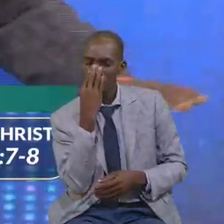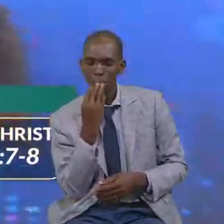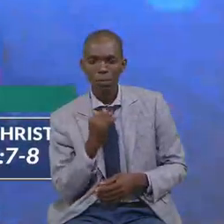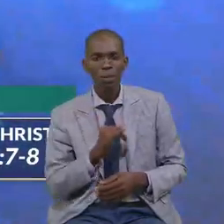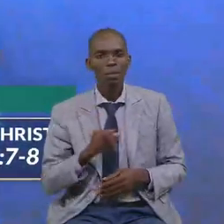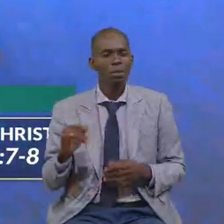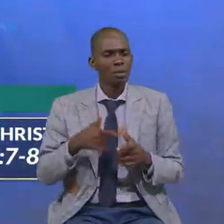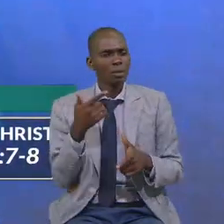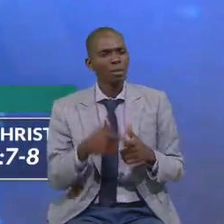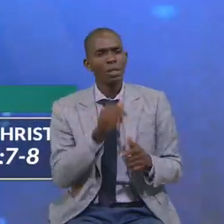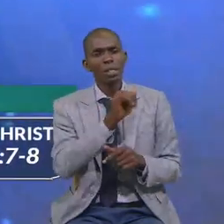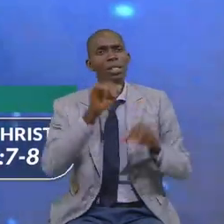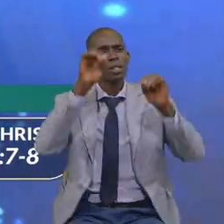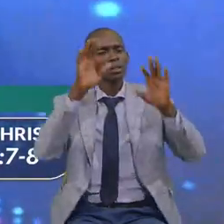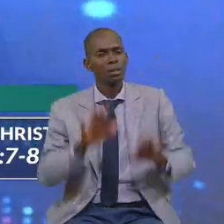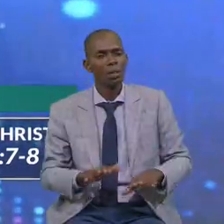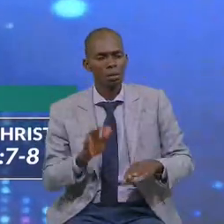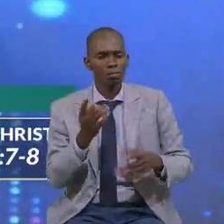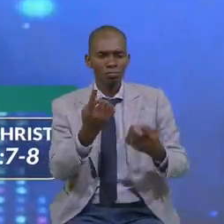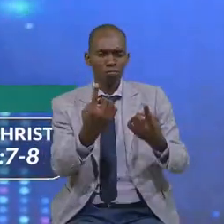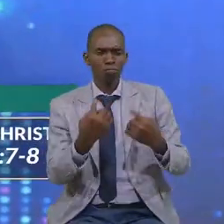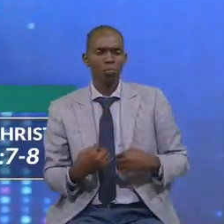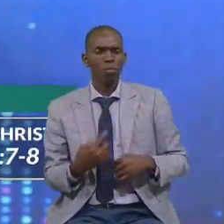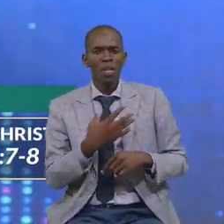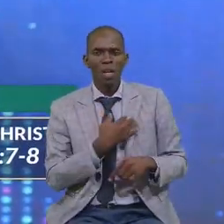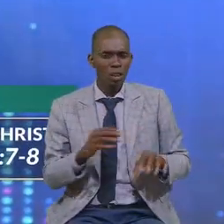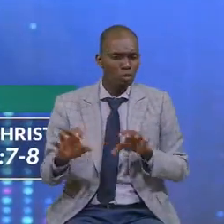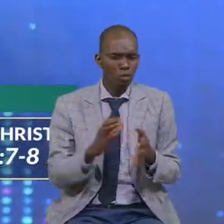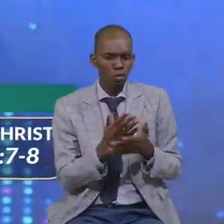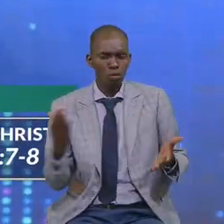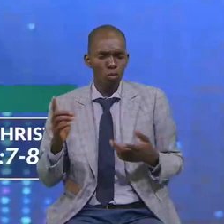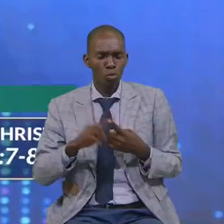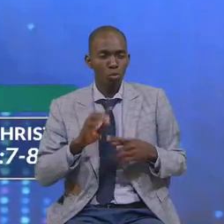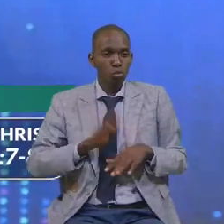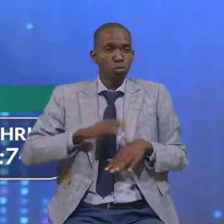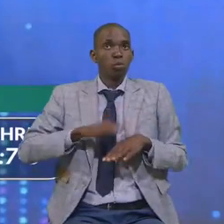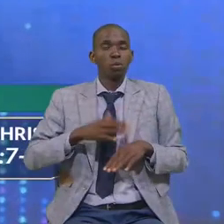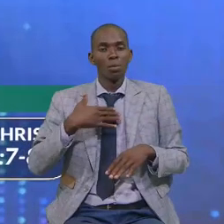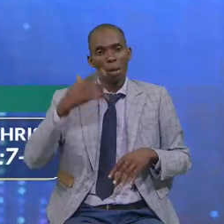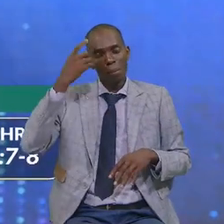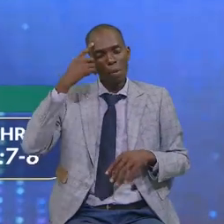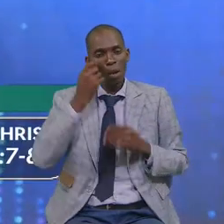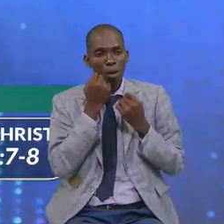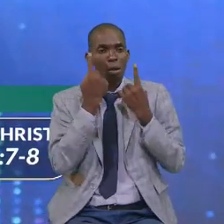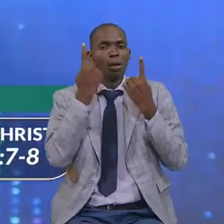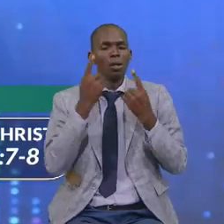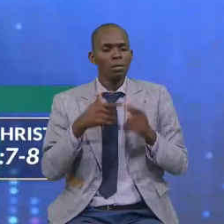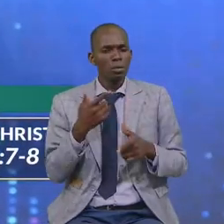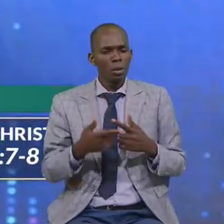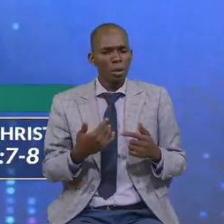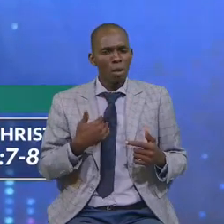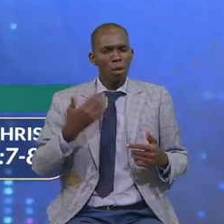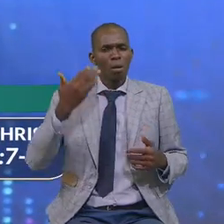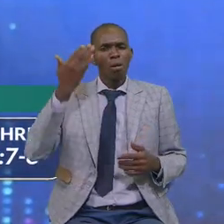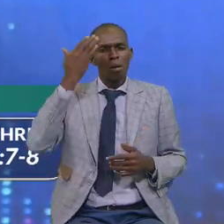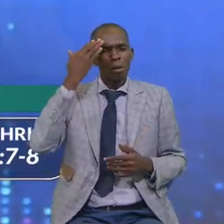teacher came, and what he did woke me up. And now I realized I